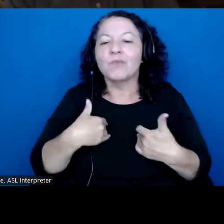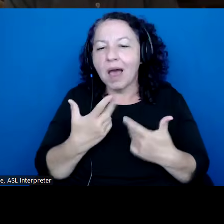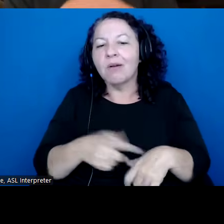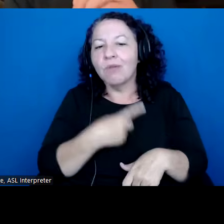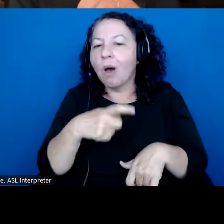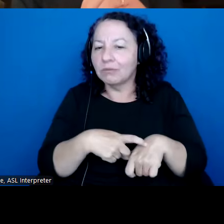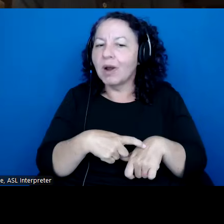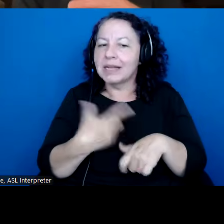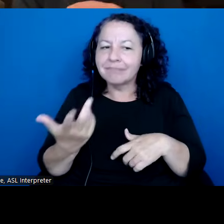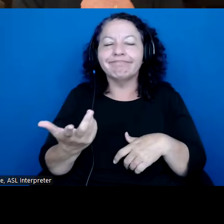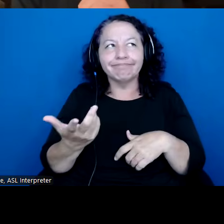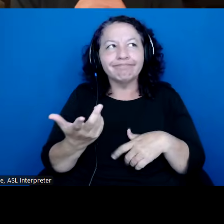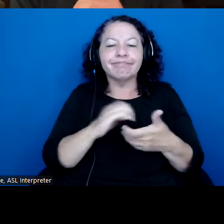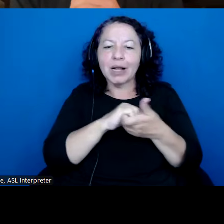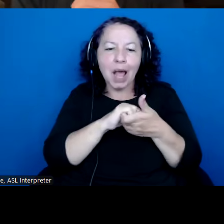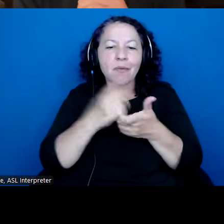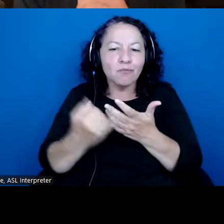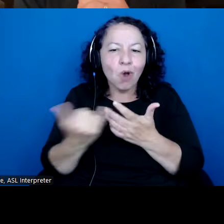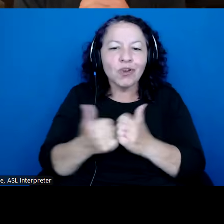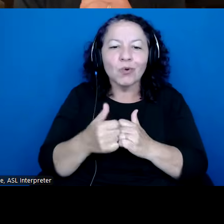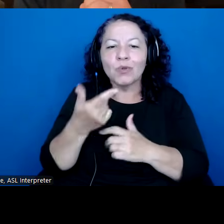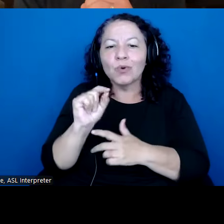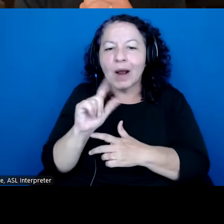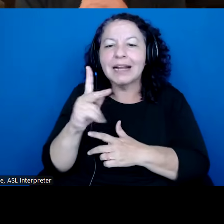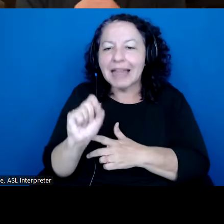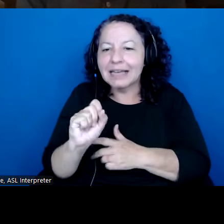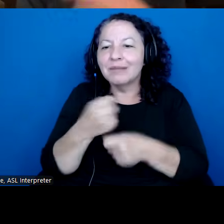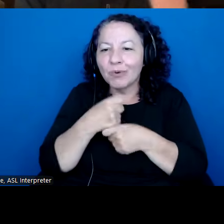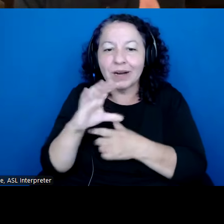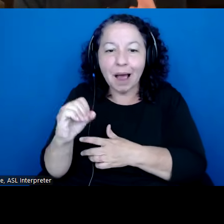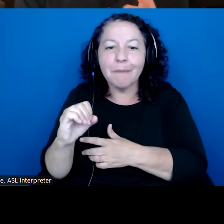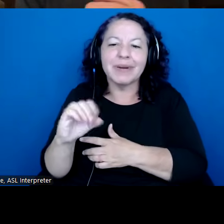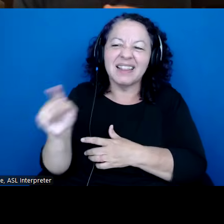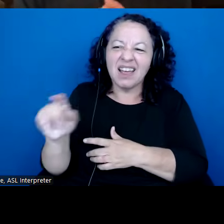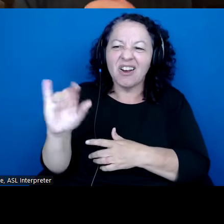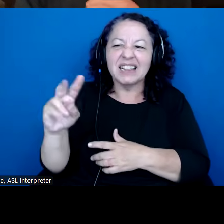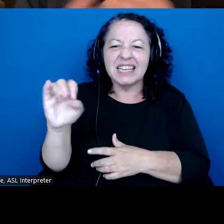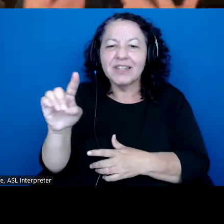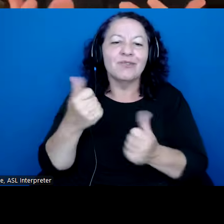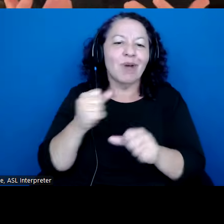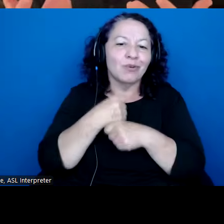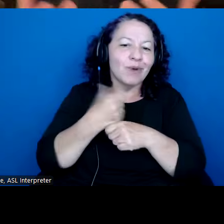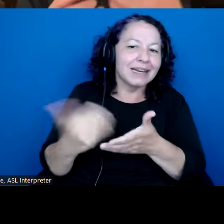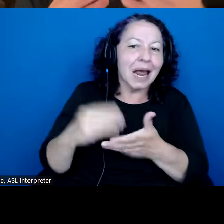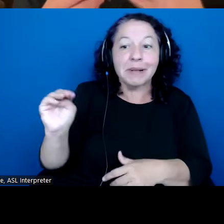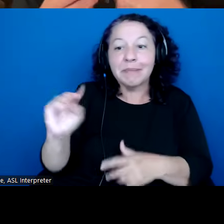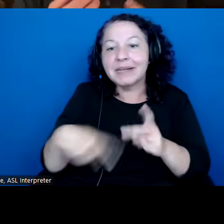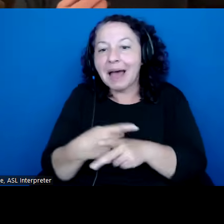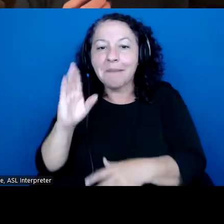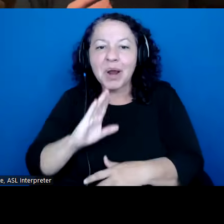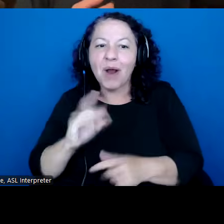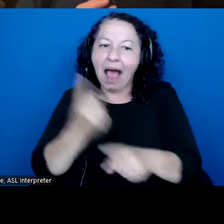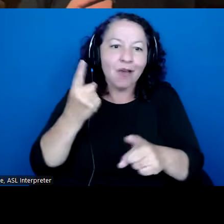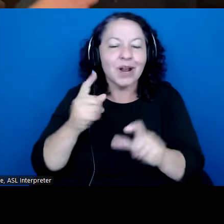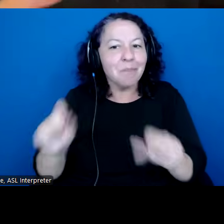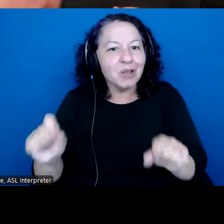long-running collaborative project with Great Lakes Brewing Company in Cleveland to try to recreate Mesopotamian beers as accurately as we could. You can see here some of